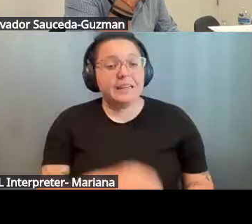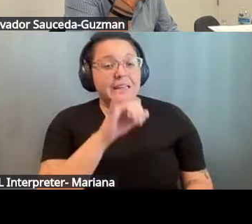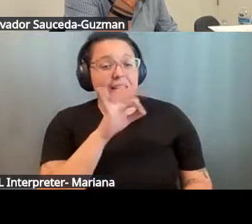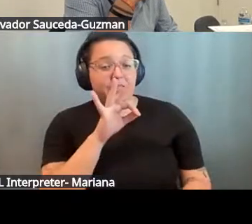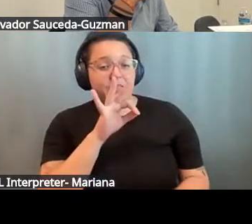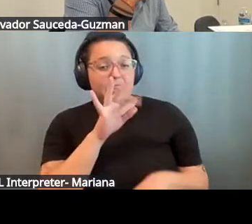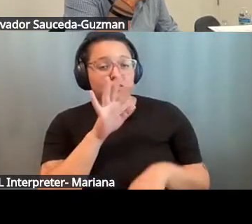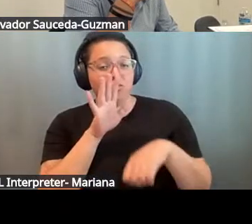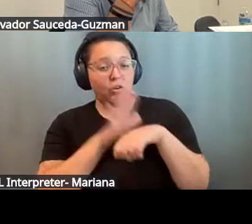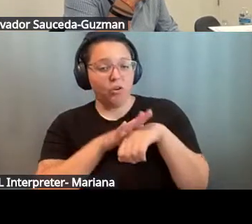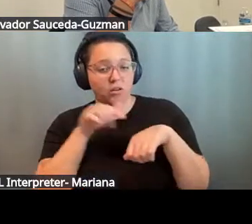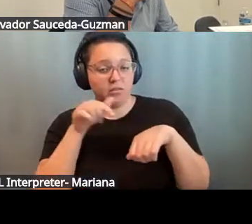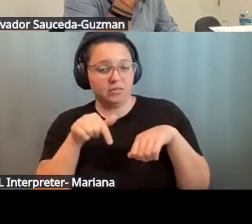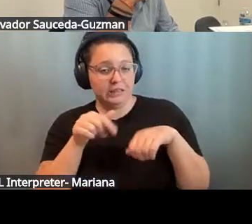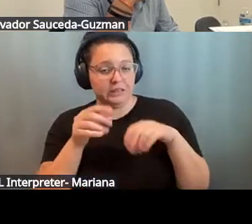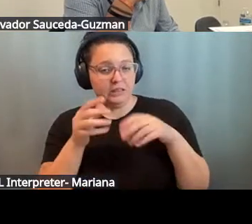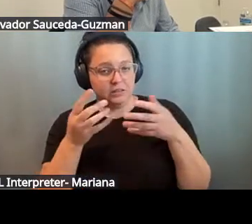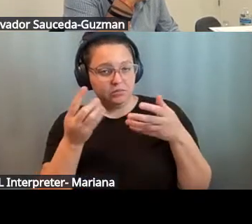resolution, we can also